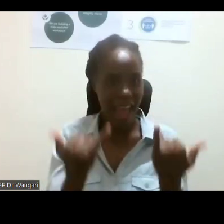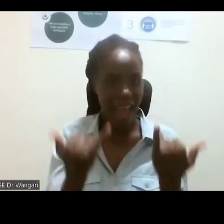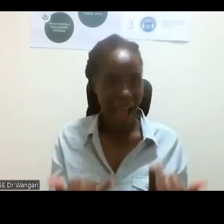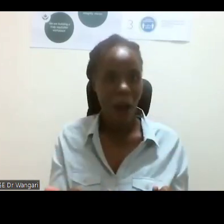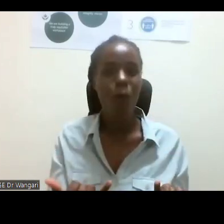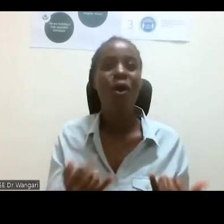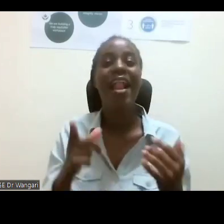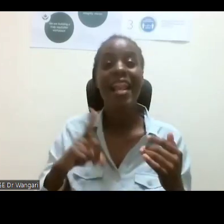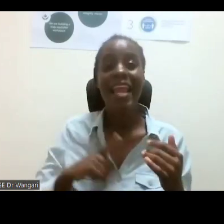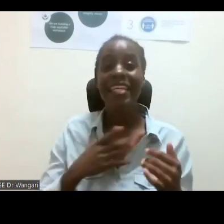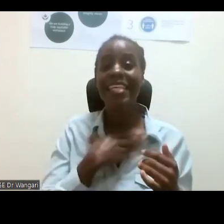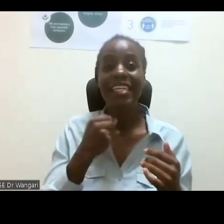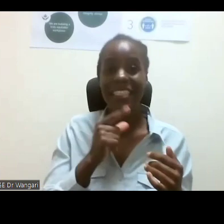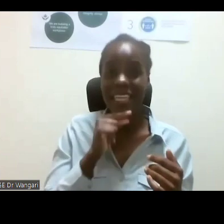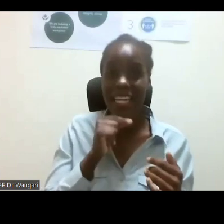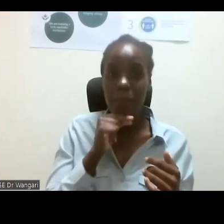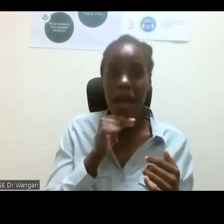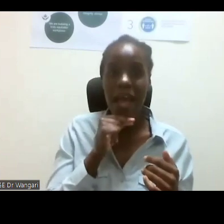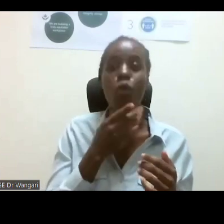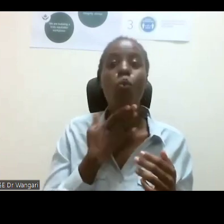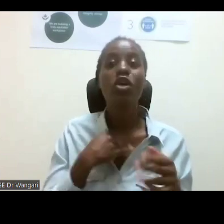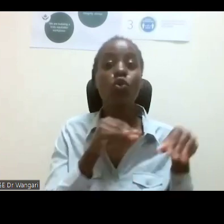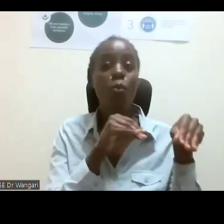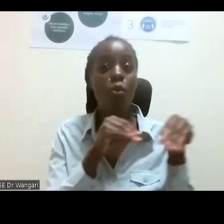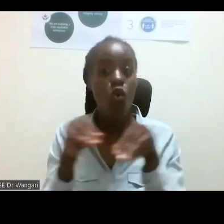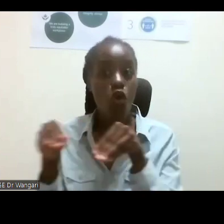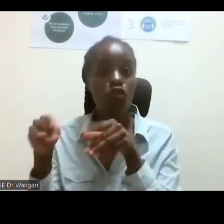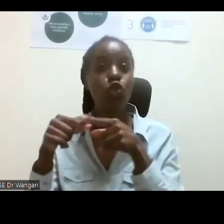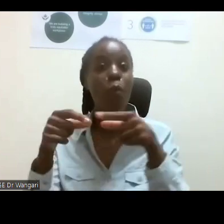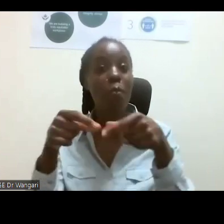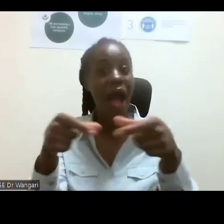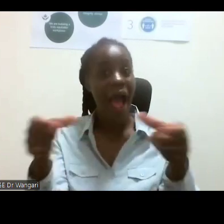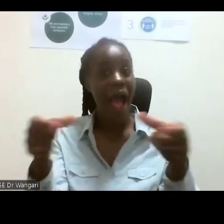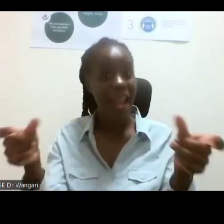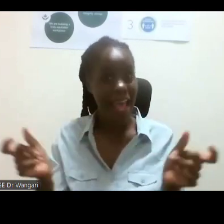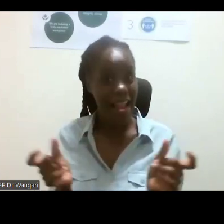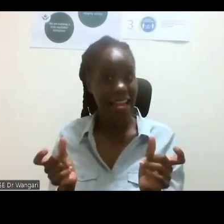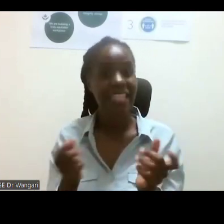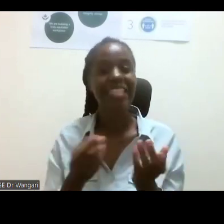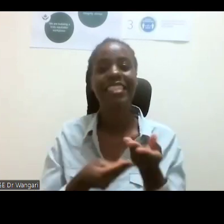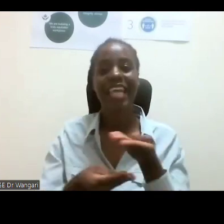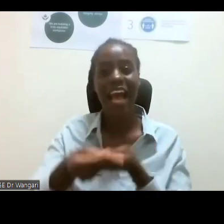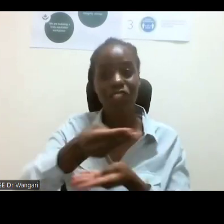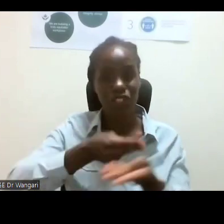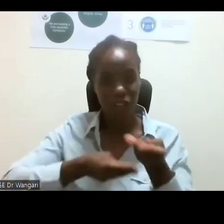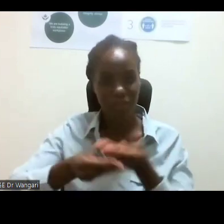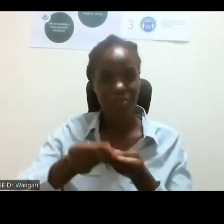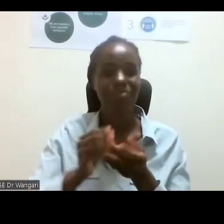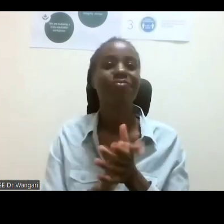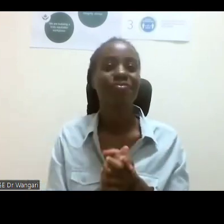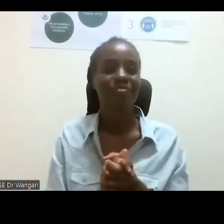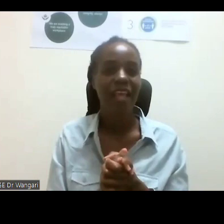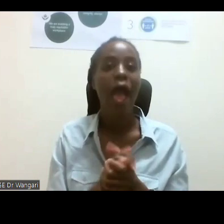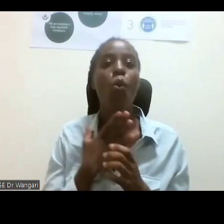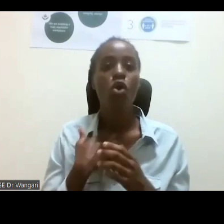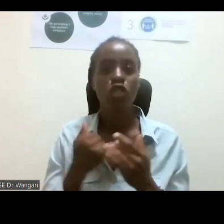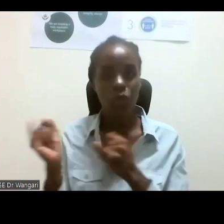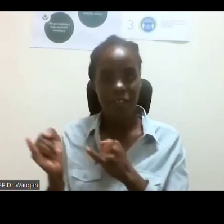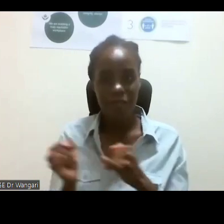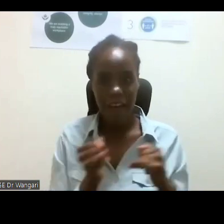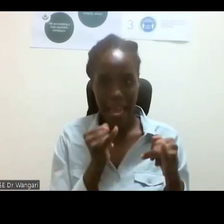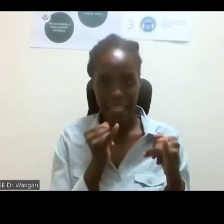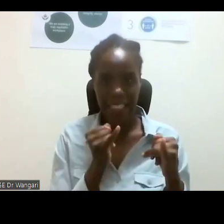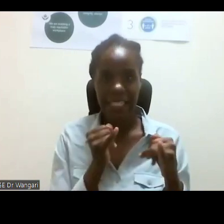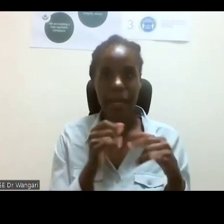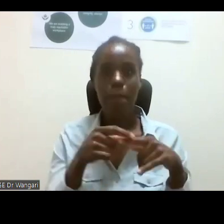Ladies and gentlemen, is now actually move into the panel discussion. And I want to invite our panelists as we